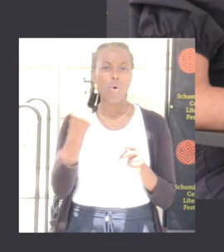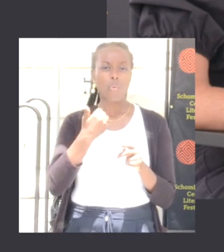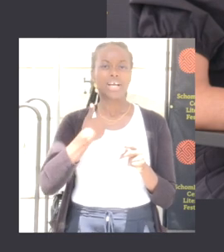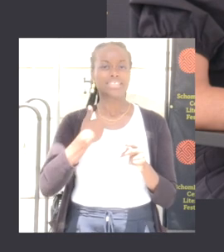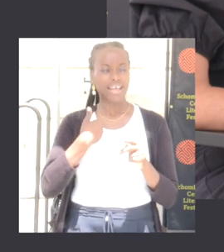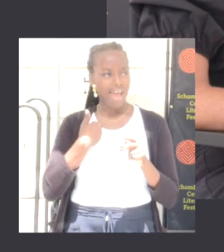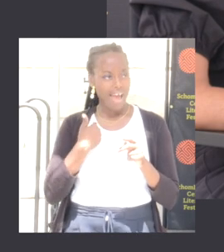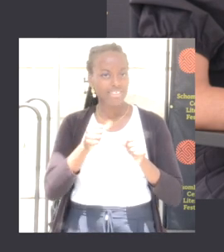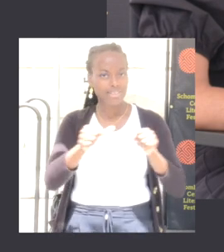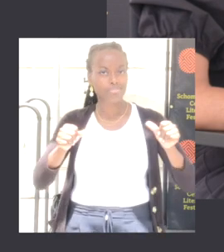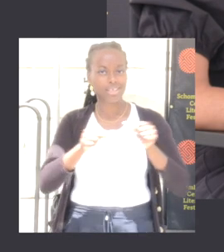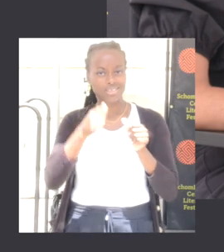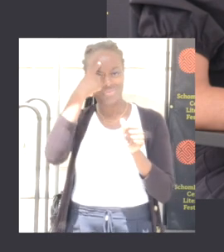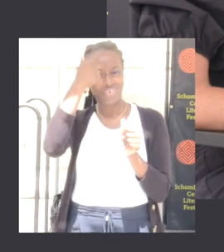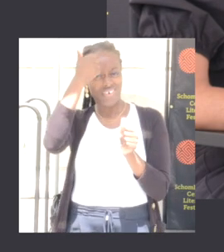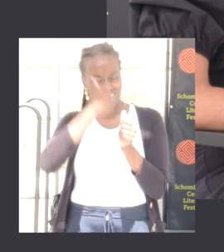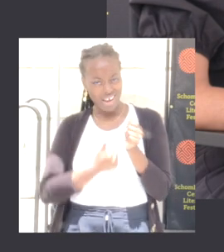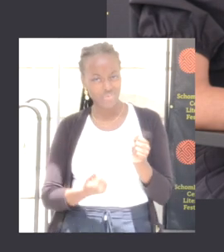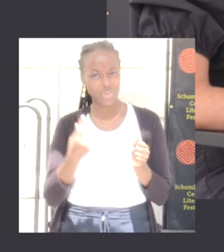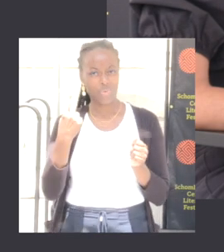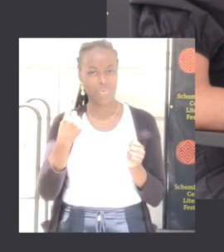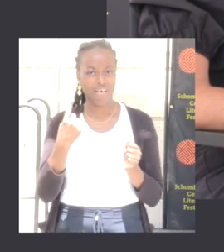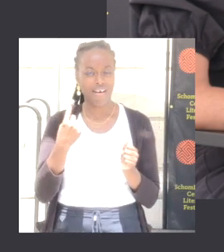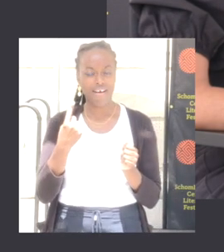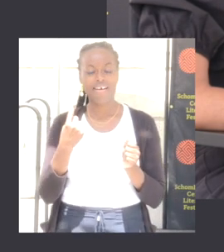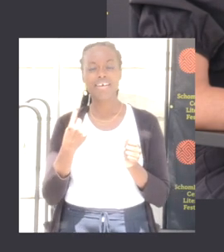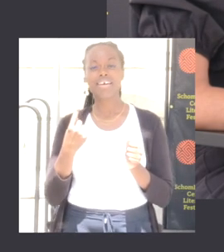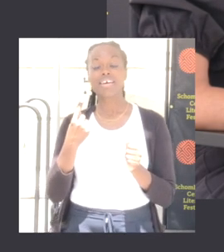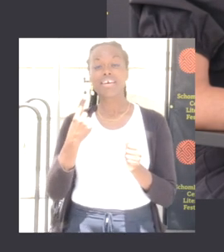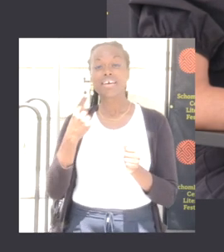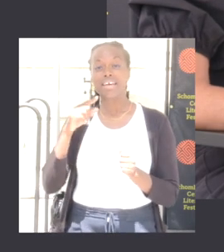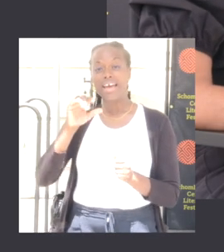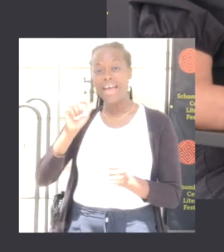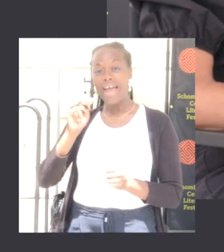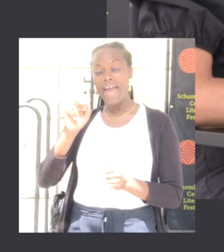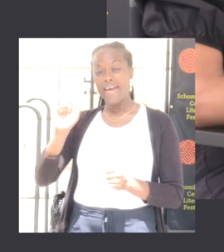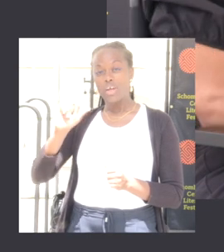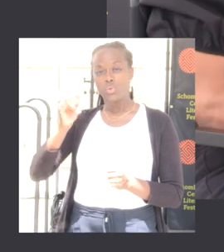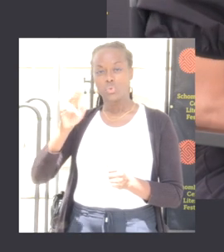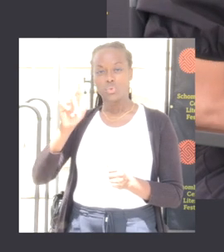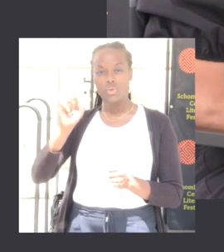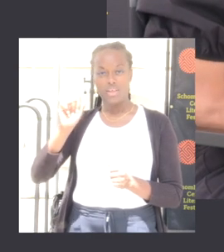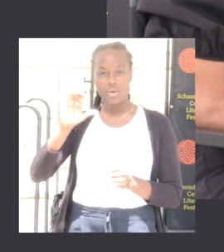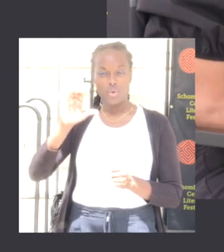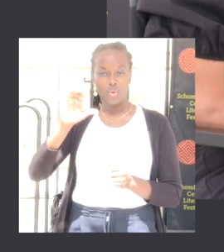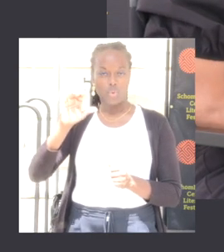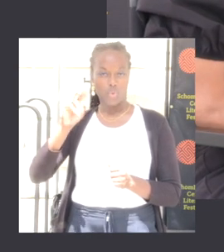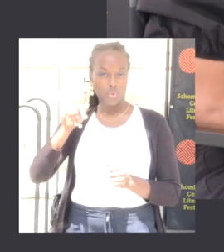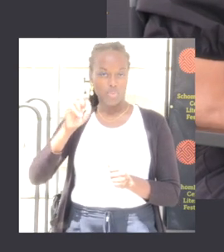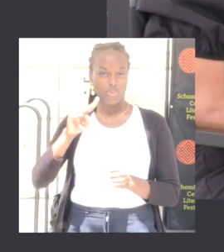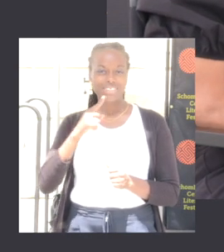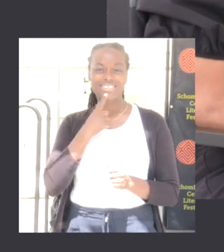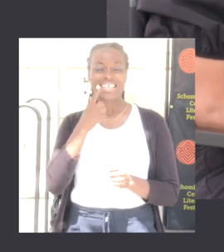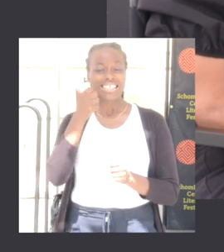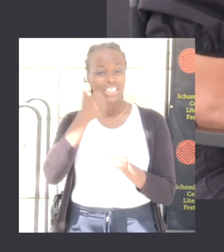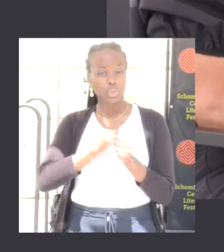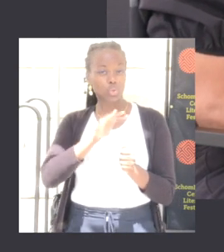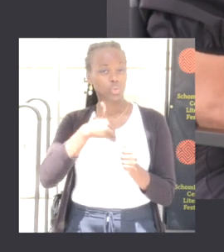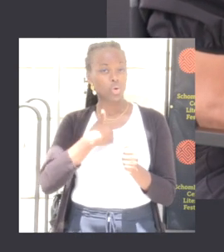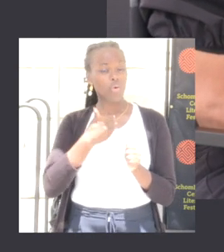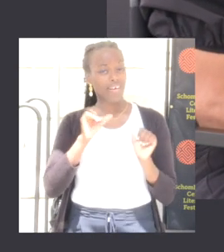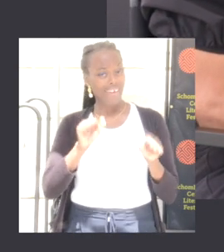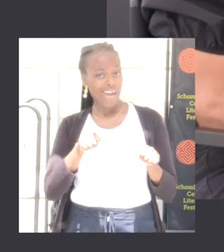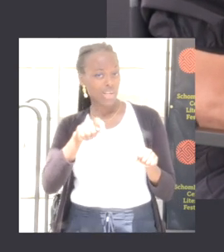everyone. As our clear-sighted black liberation activist Anna Julia Cooper insisted, each soul can and should decide when and where they